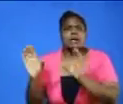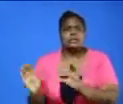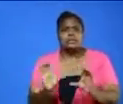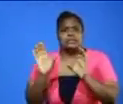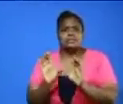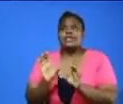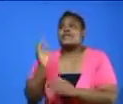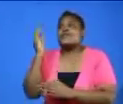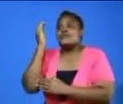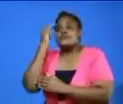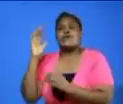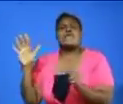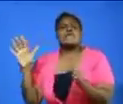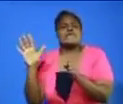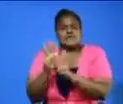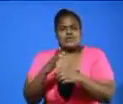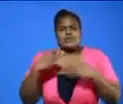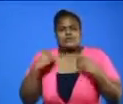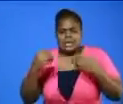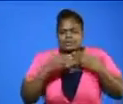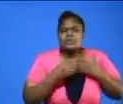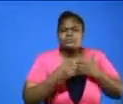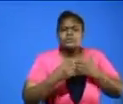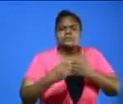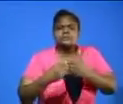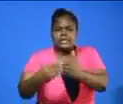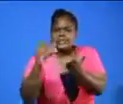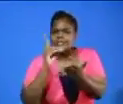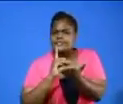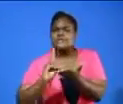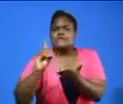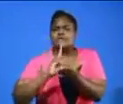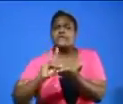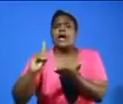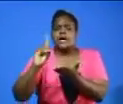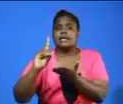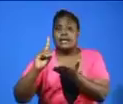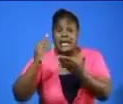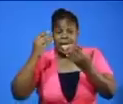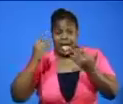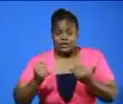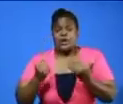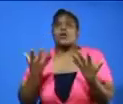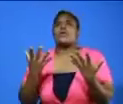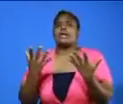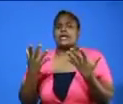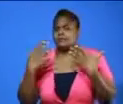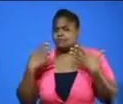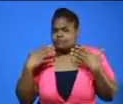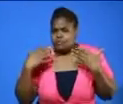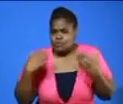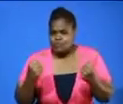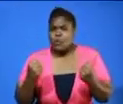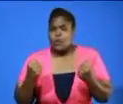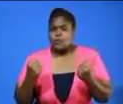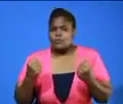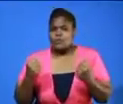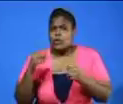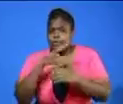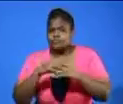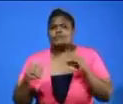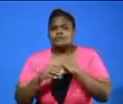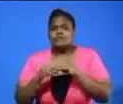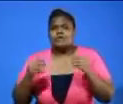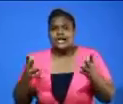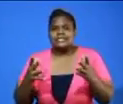was divinely directed. He was divinely led. And now he had the assurance he'll be divinely